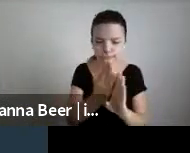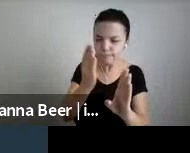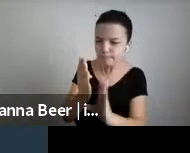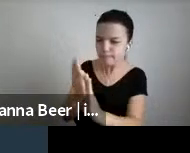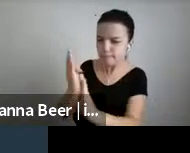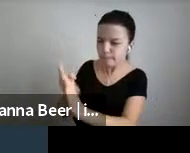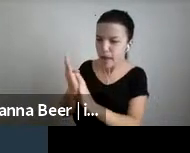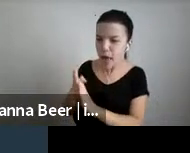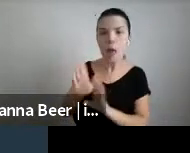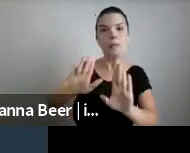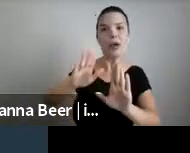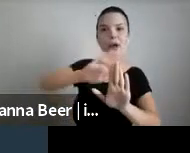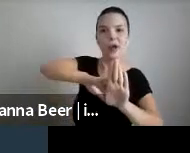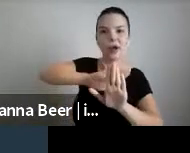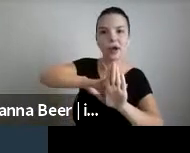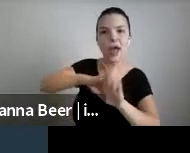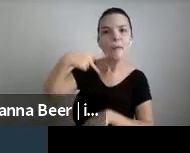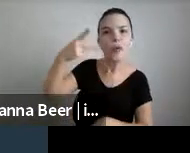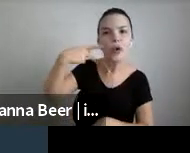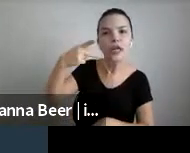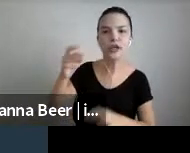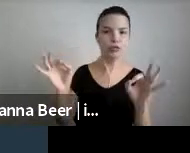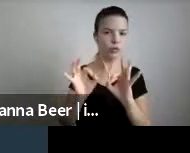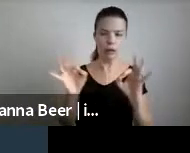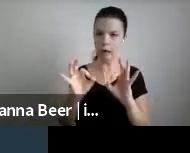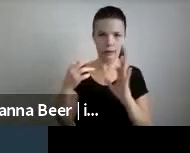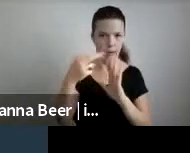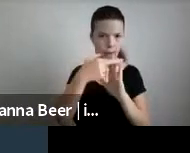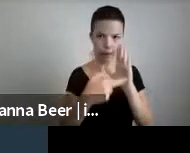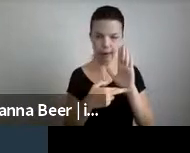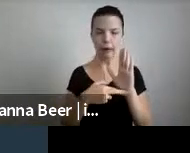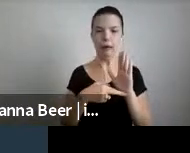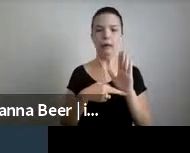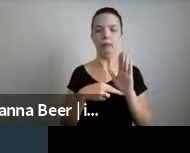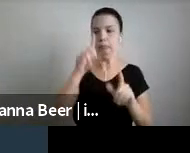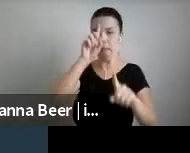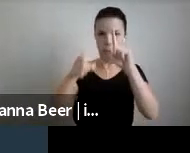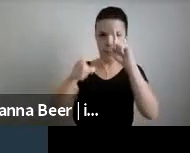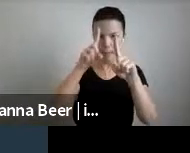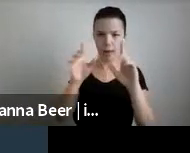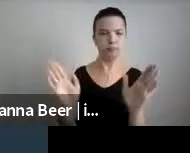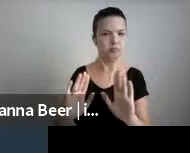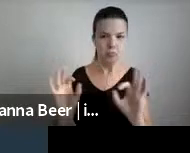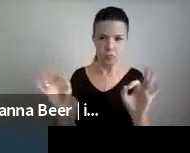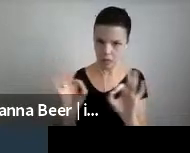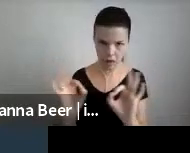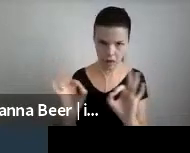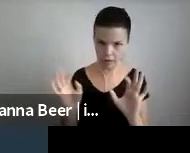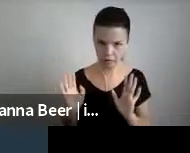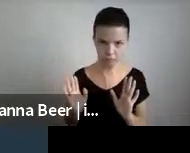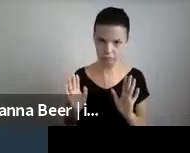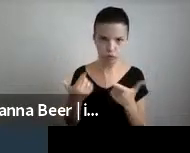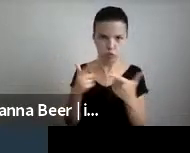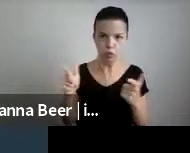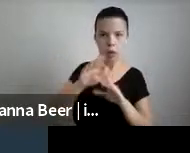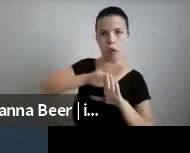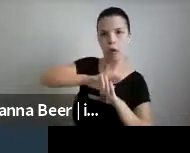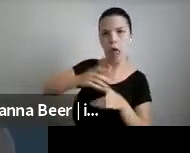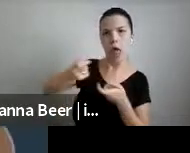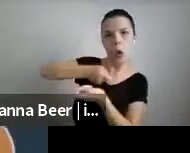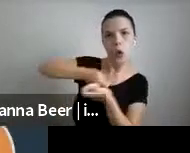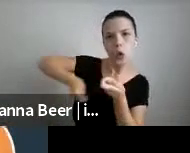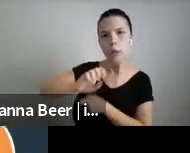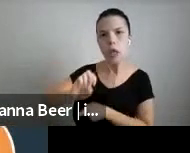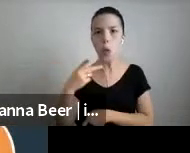with political or socioeconomic aspects, just on the best